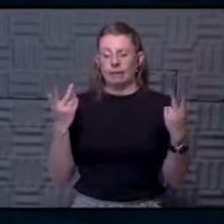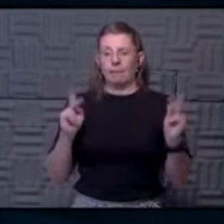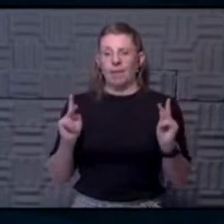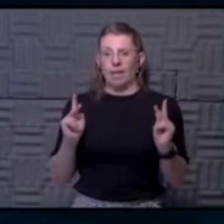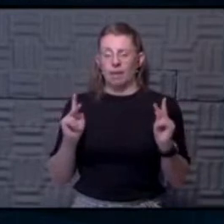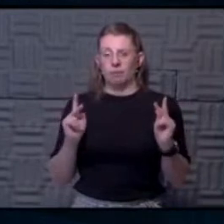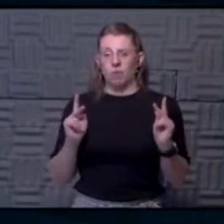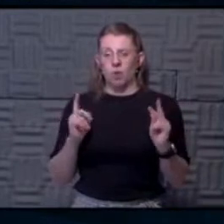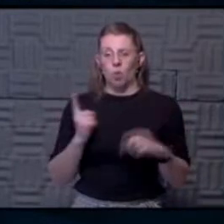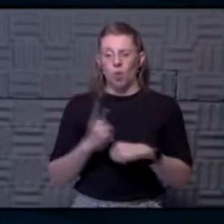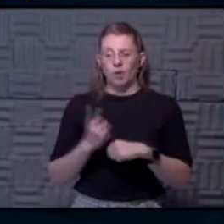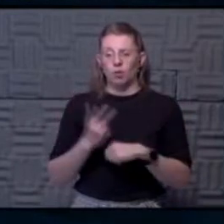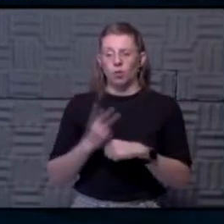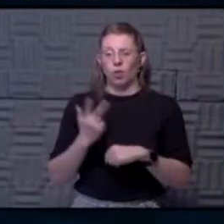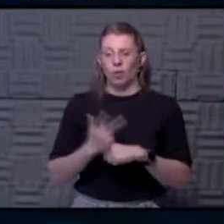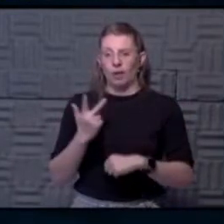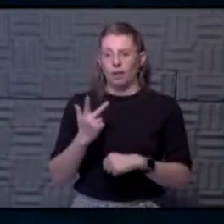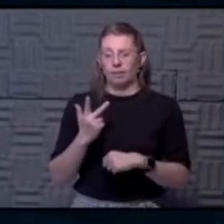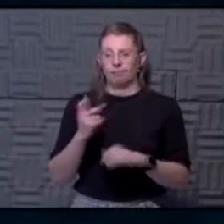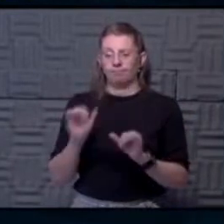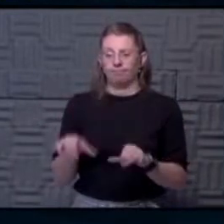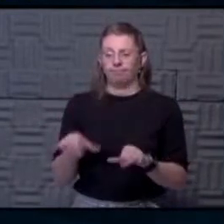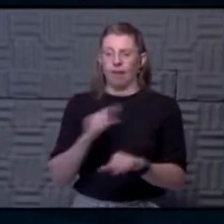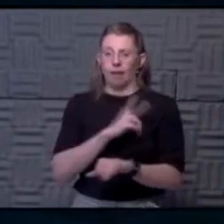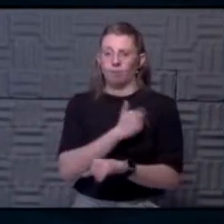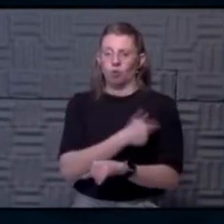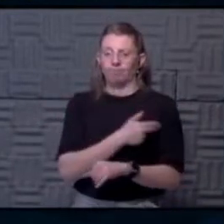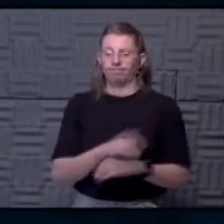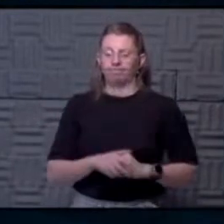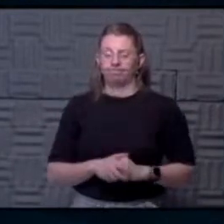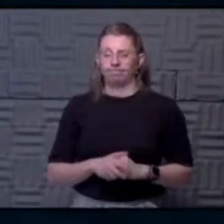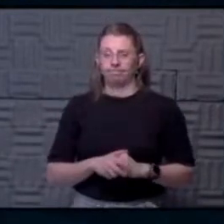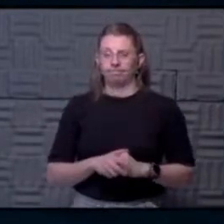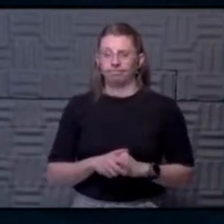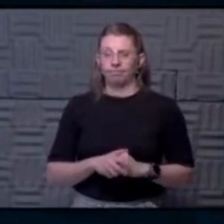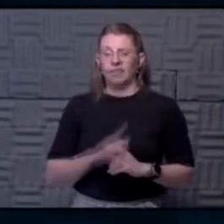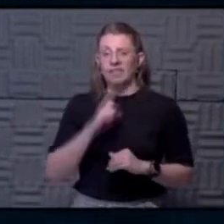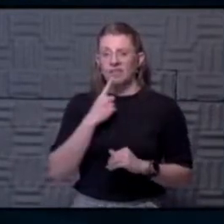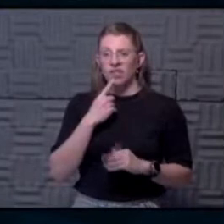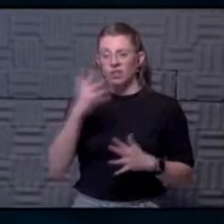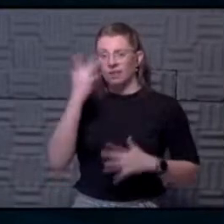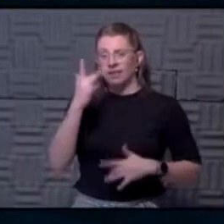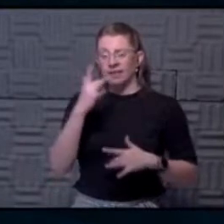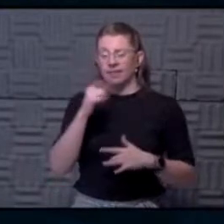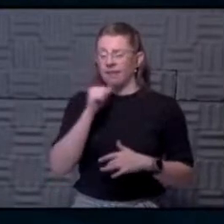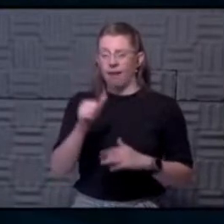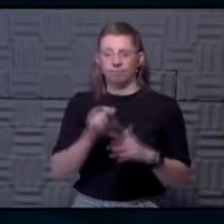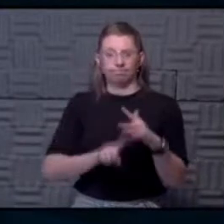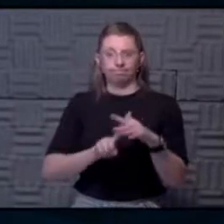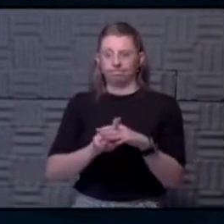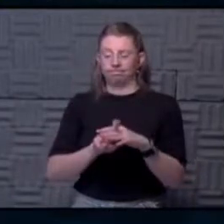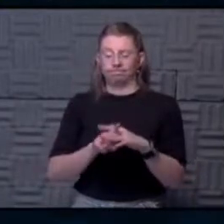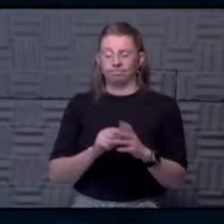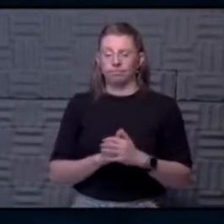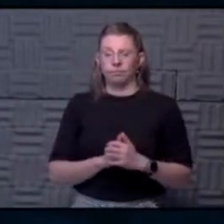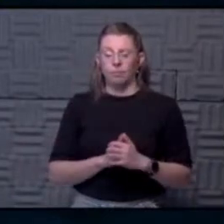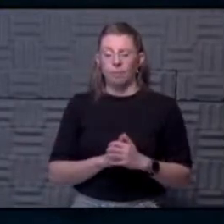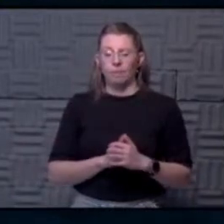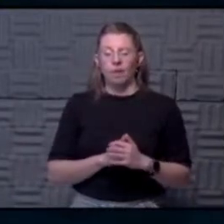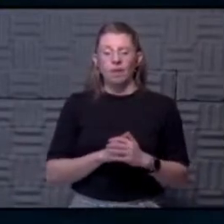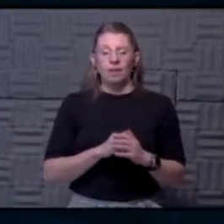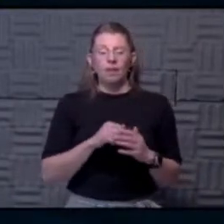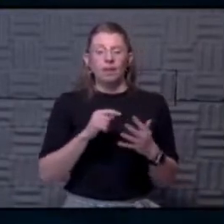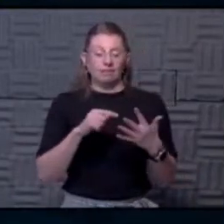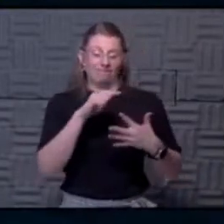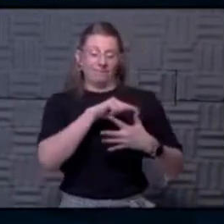spent 1 or 2 or 3 days in the hospital and didn't really have severe disease. And the phasing, again, was based on severe disease